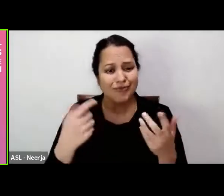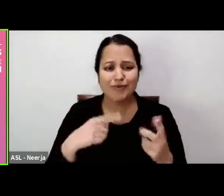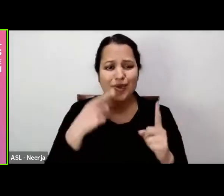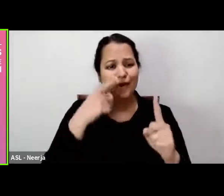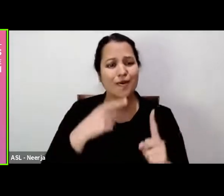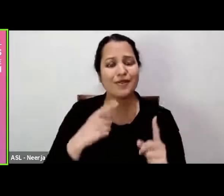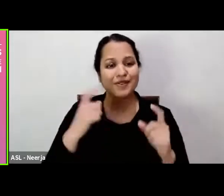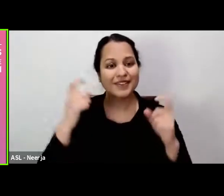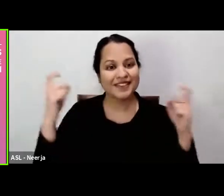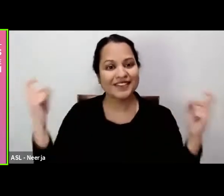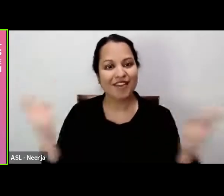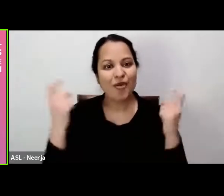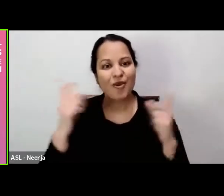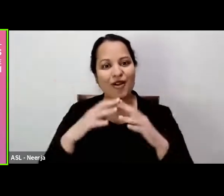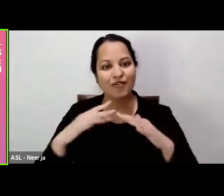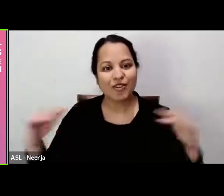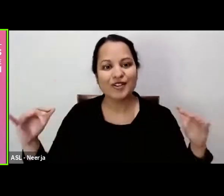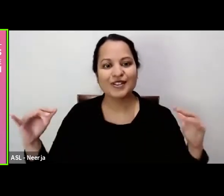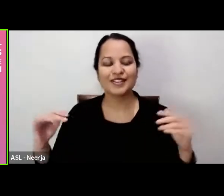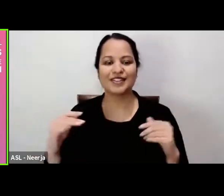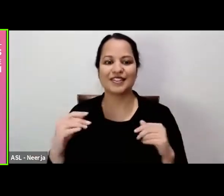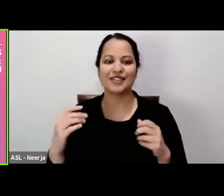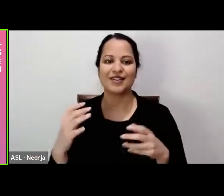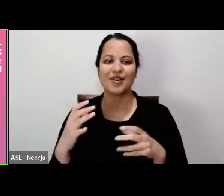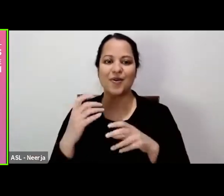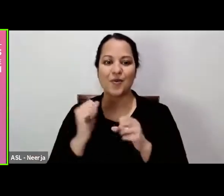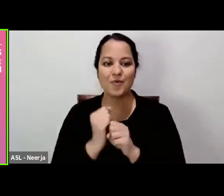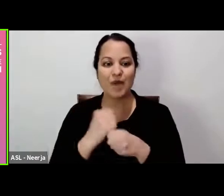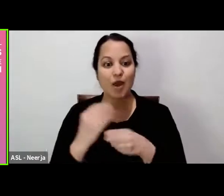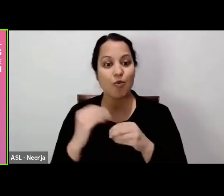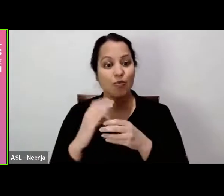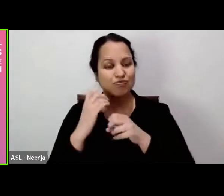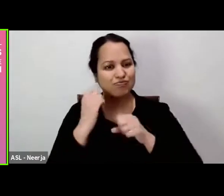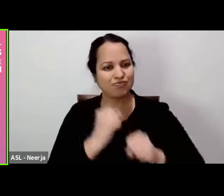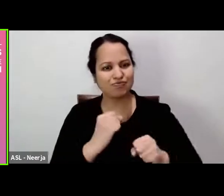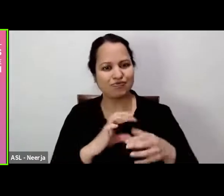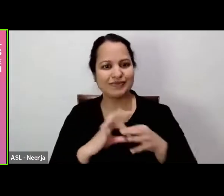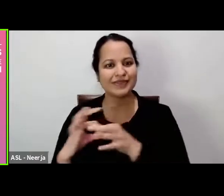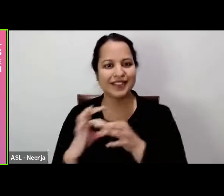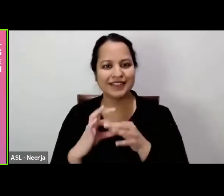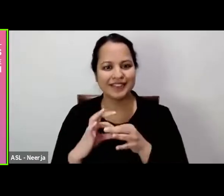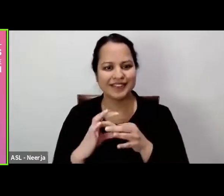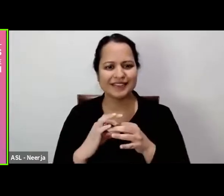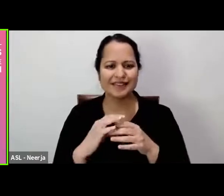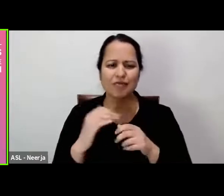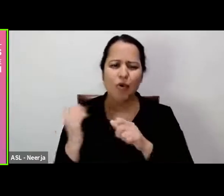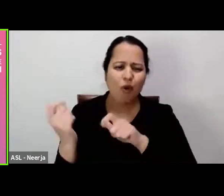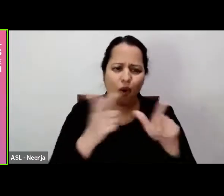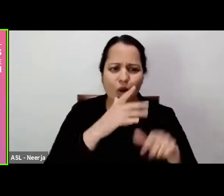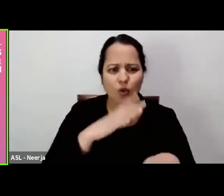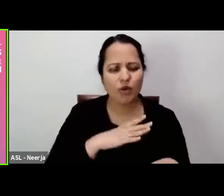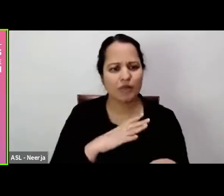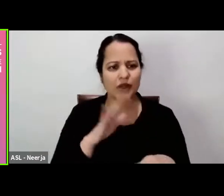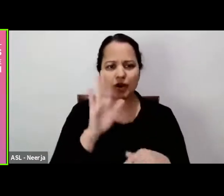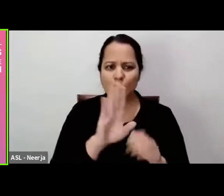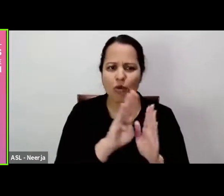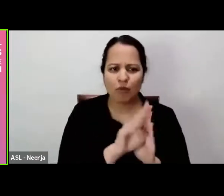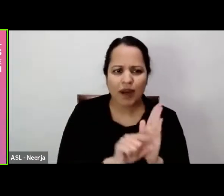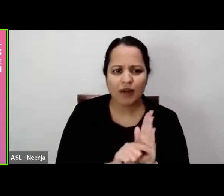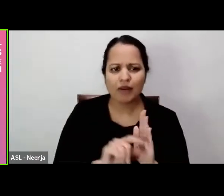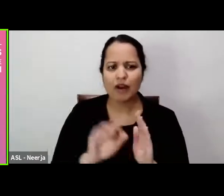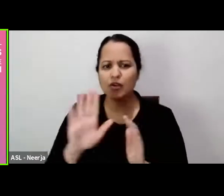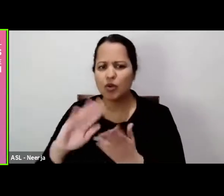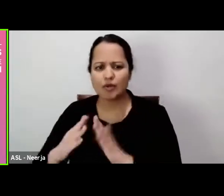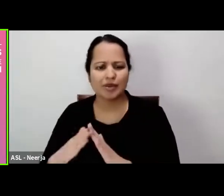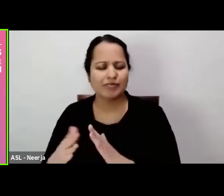and build stronger connections for all women, no matter what your community or background is. I